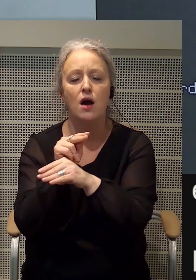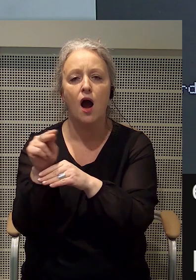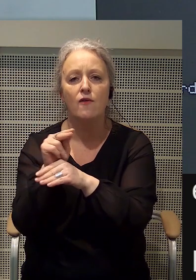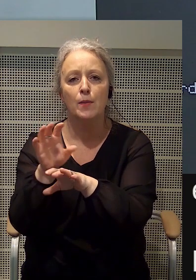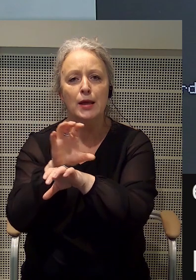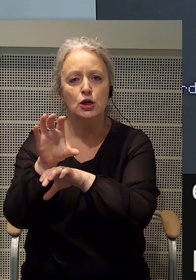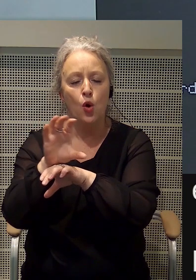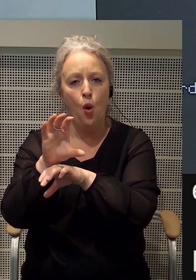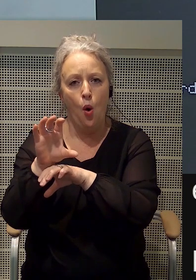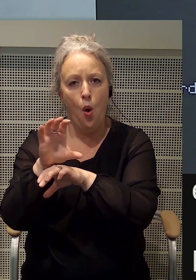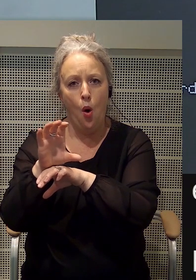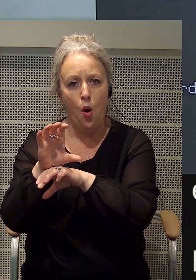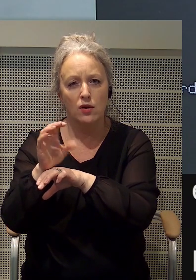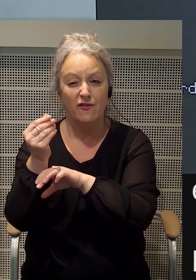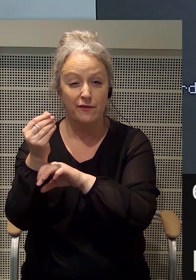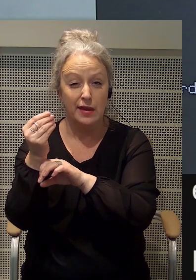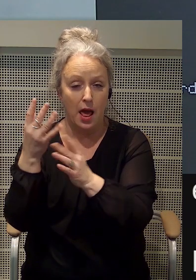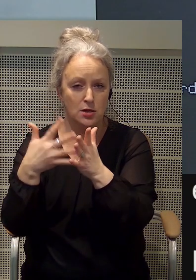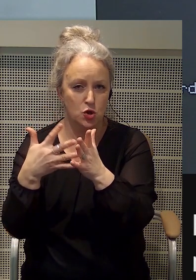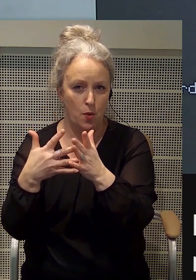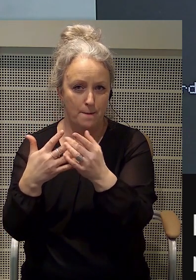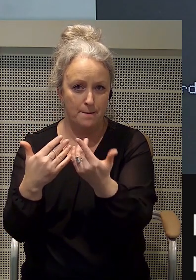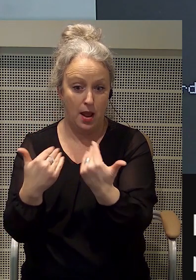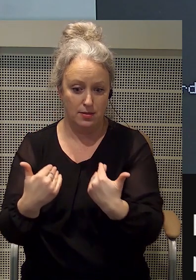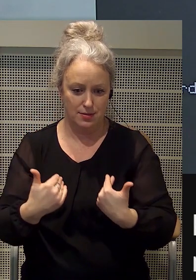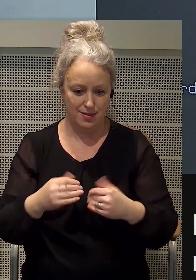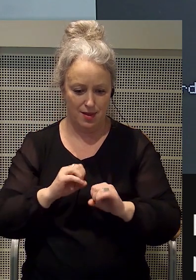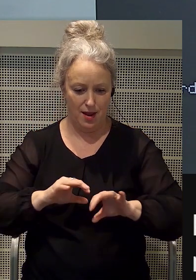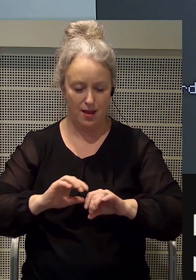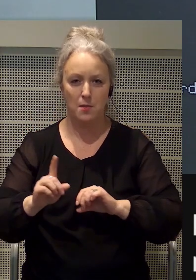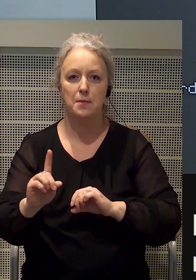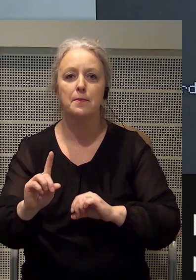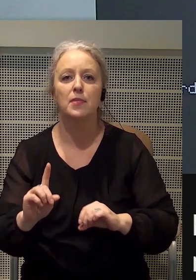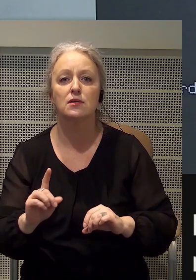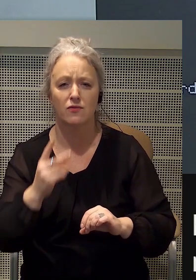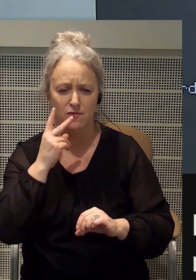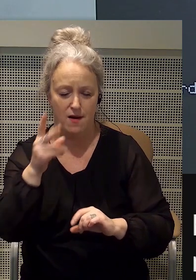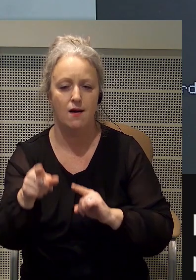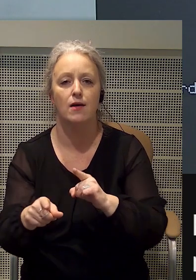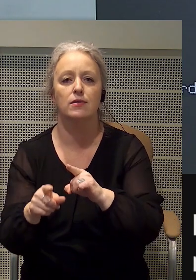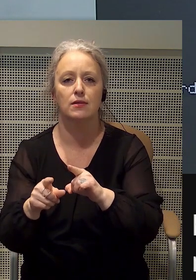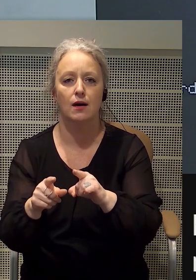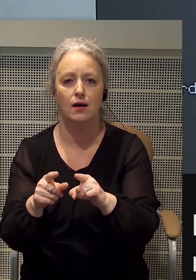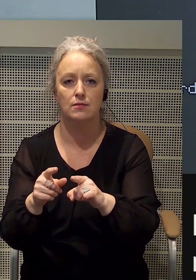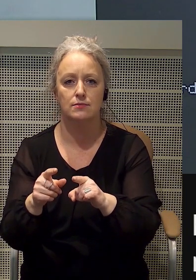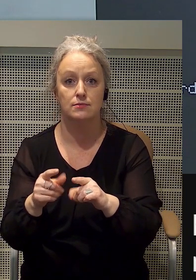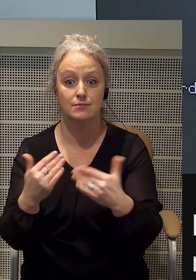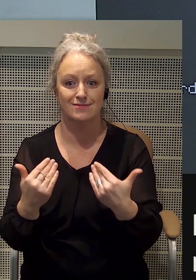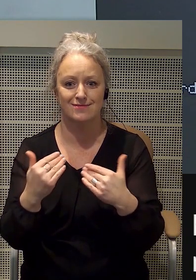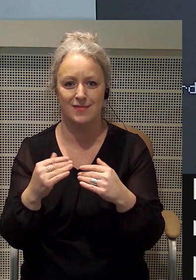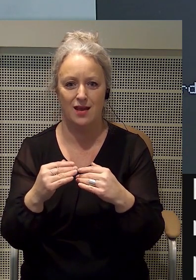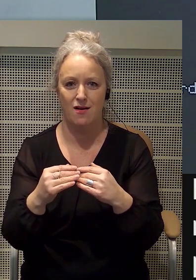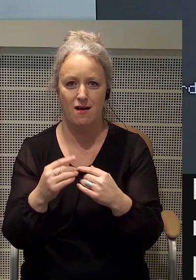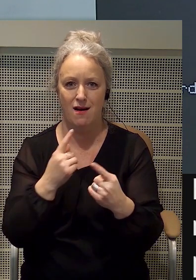ravimitootja finantsnumbreid. Go and have a look at the financial numbers of this pharmaceutical company. We haven't really